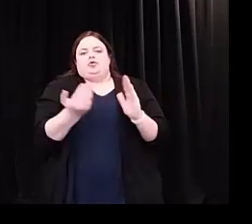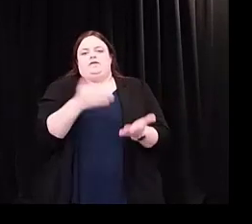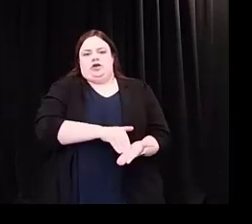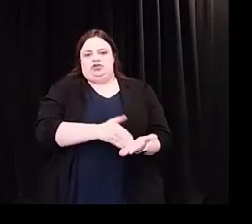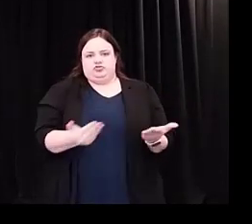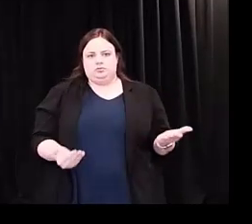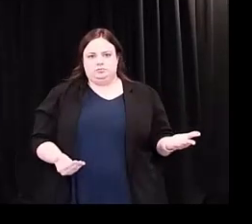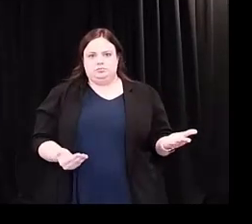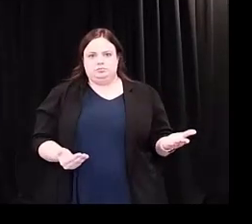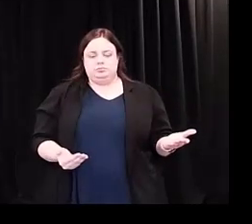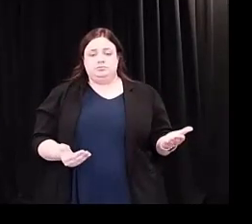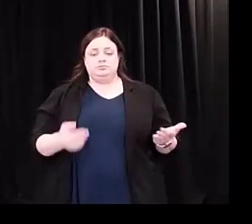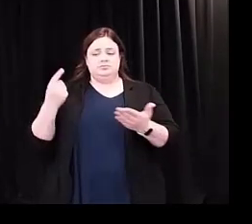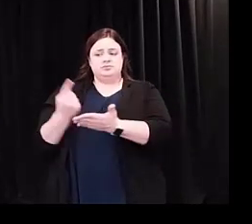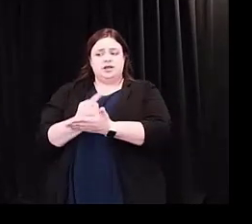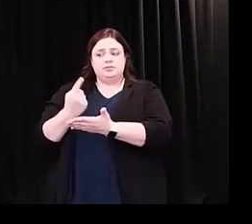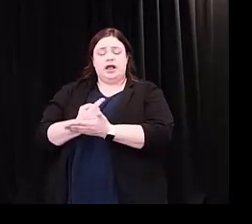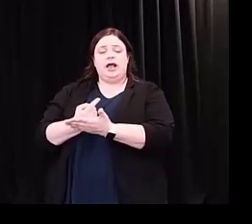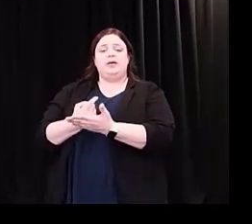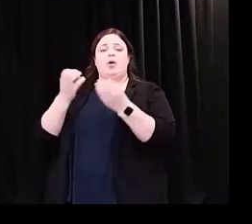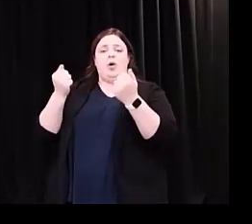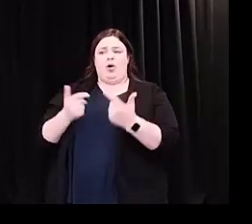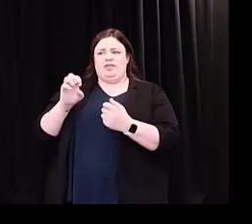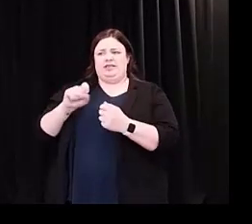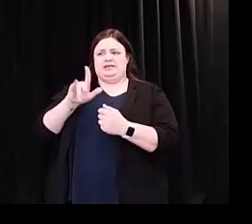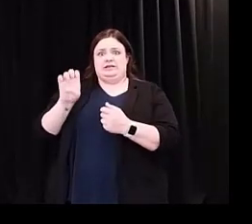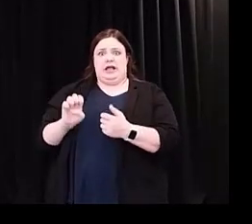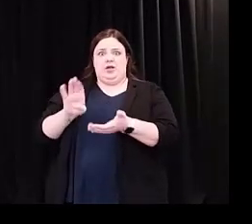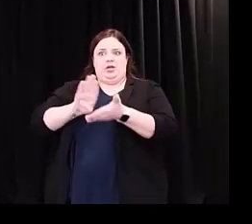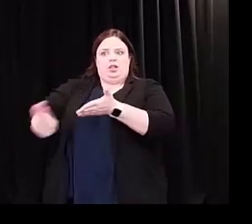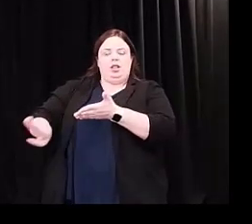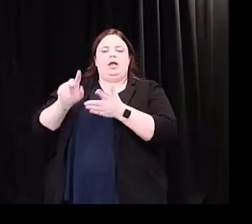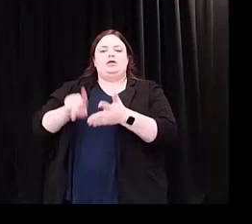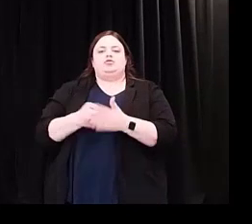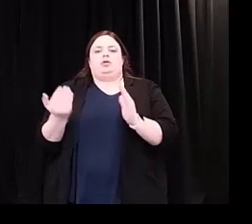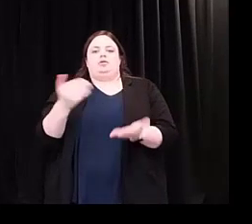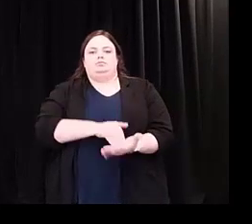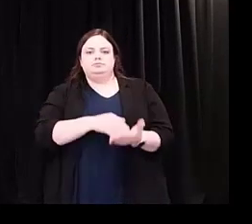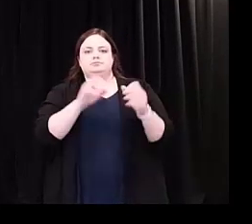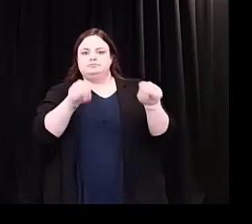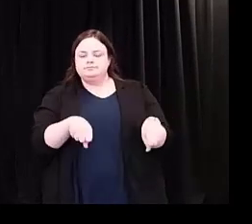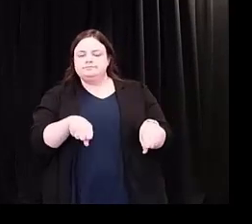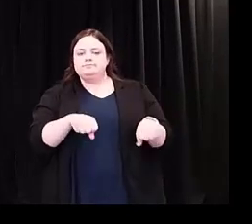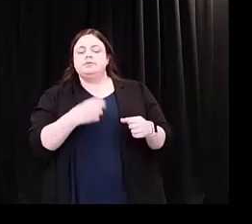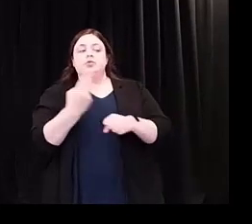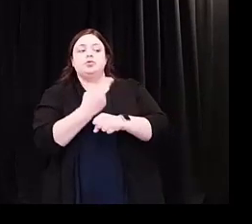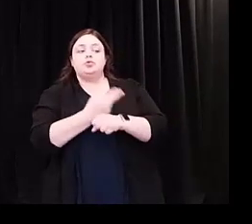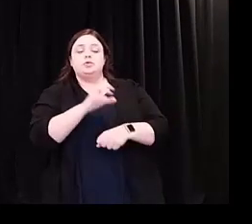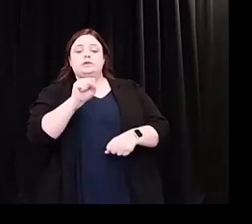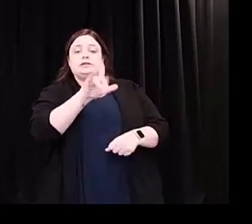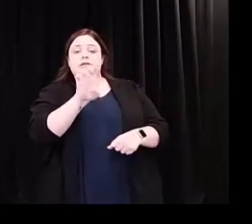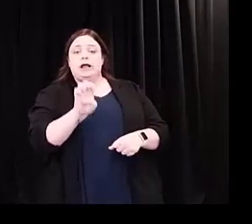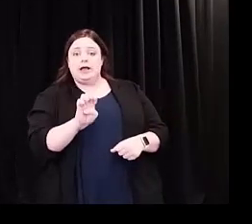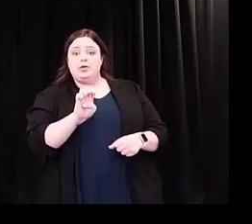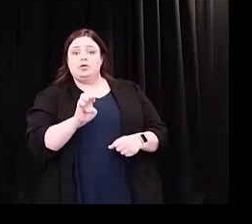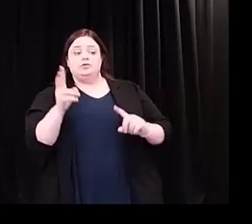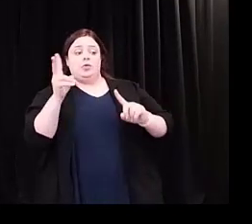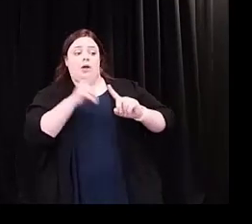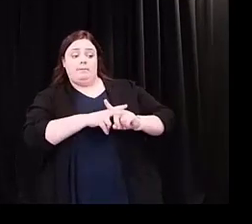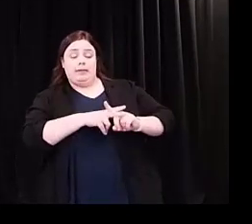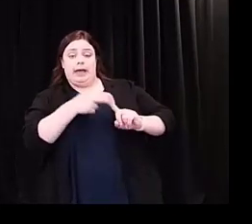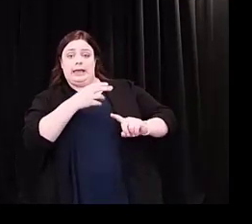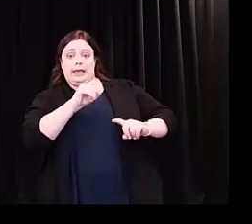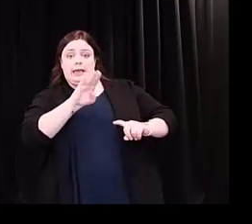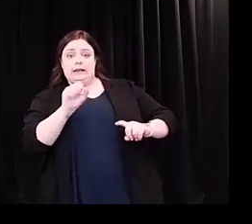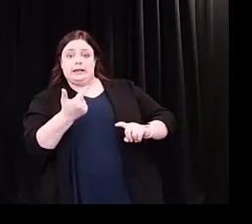Sometimes it's easier just to take all the styling away and begin again. So we're going to use the styles pane to apply headings, and